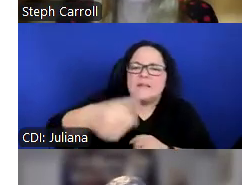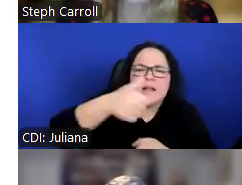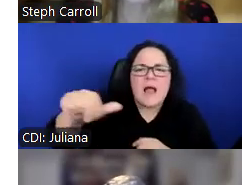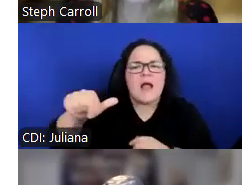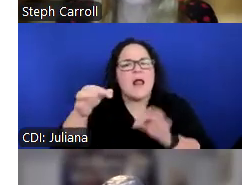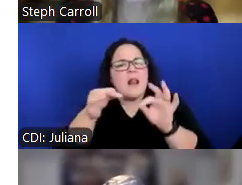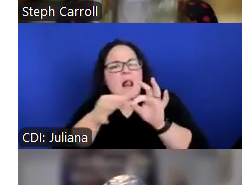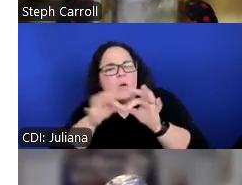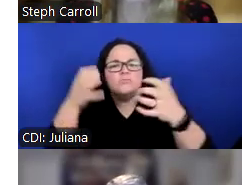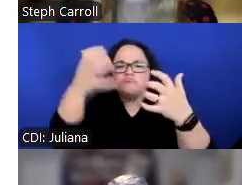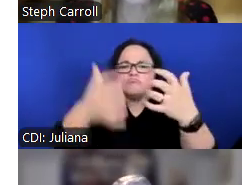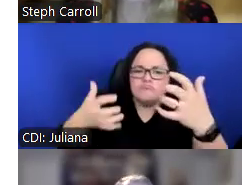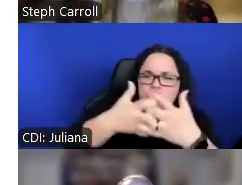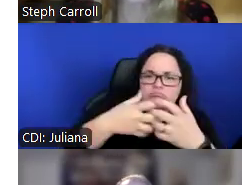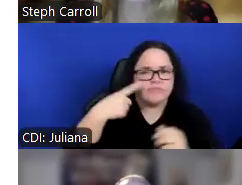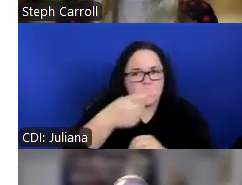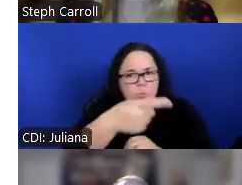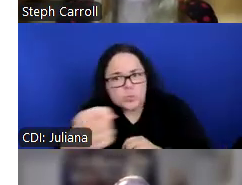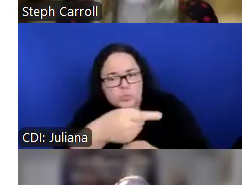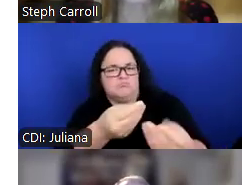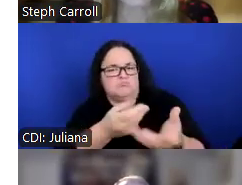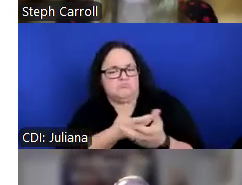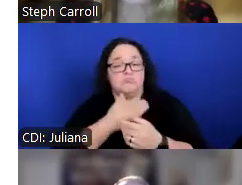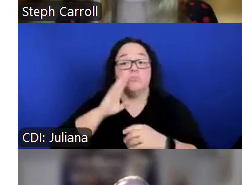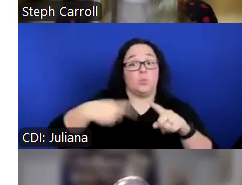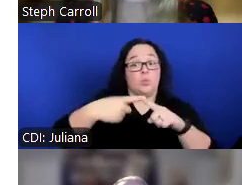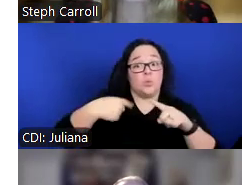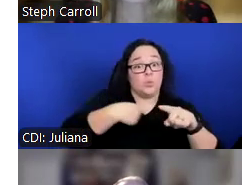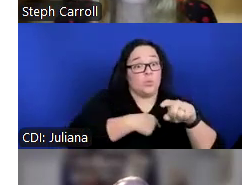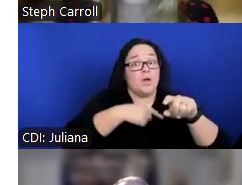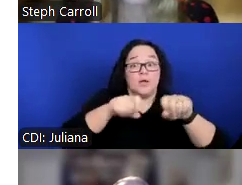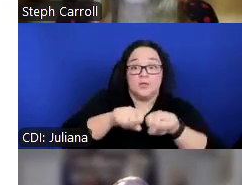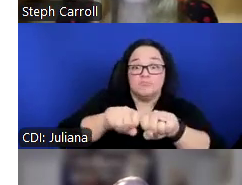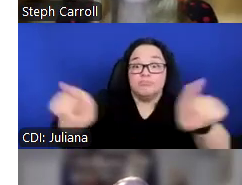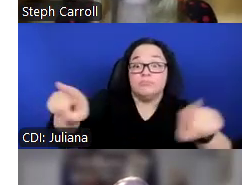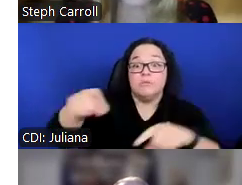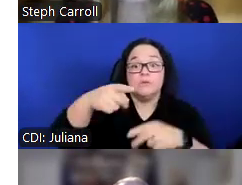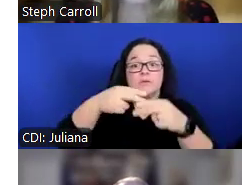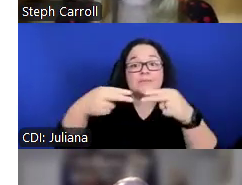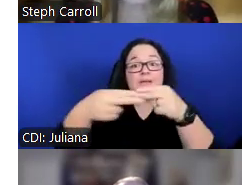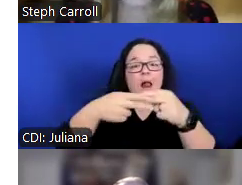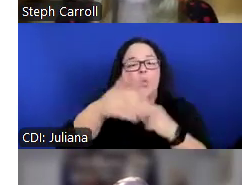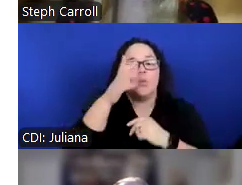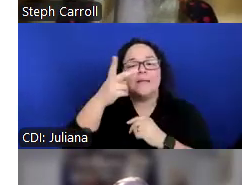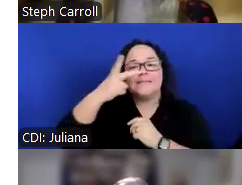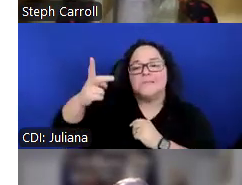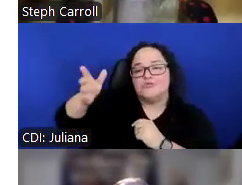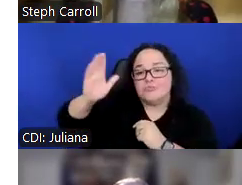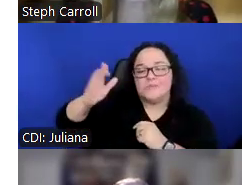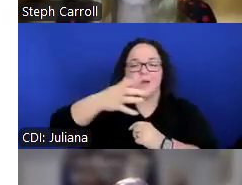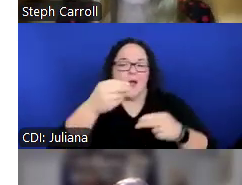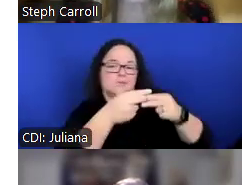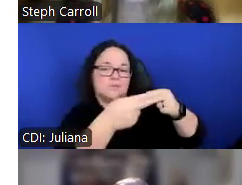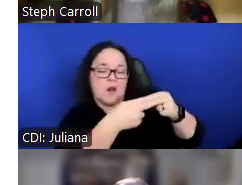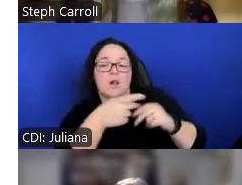screens, you will be able to see the slides and the presenter slide side by side. You can use the white tab in the middle of the screen